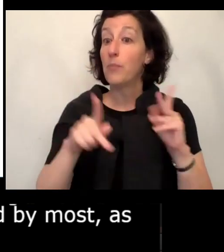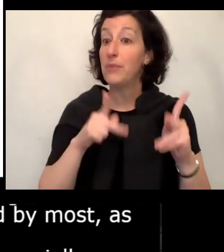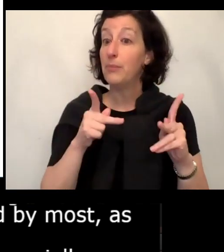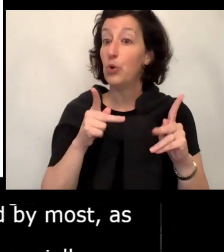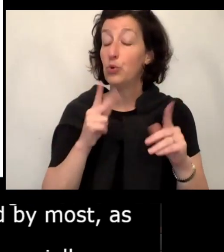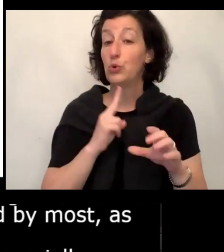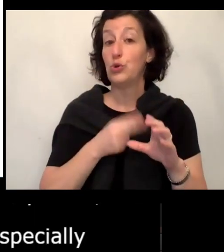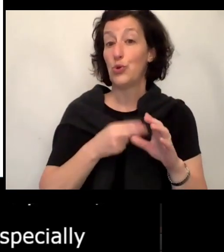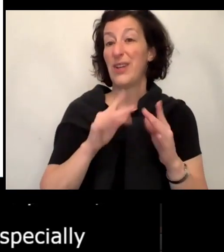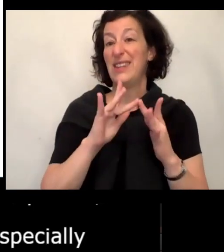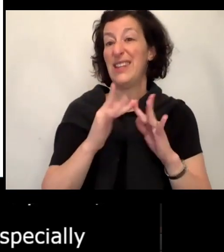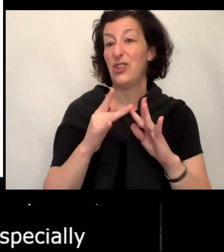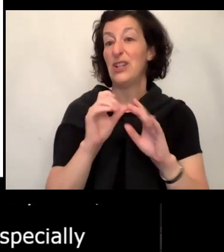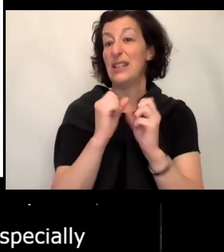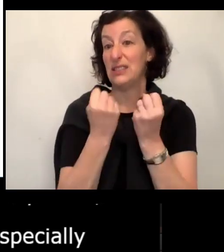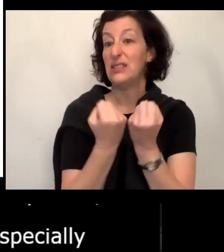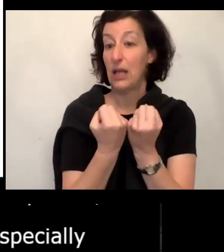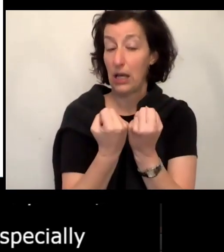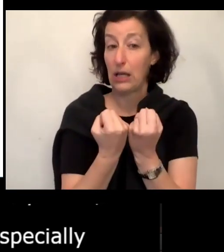participate in